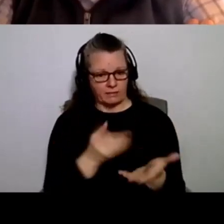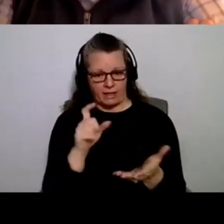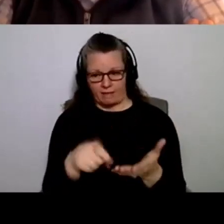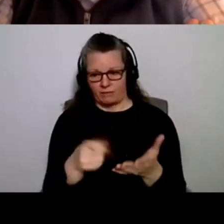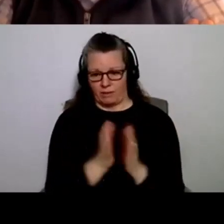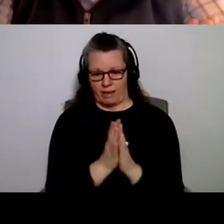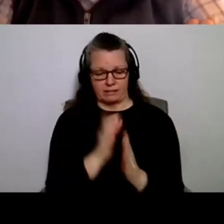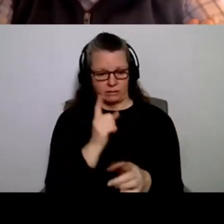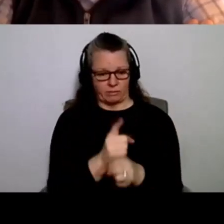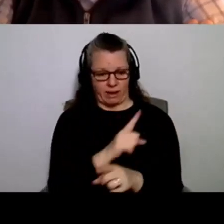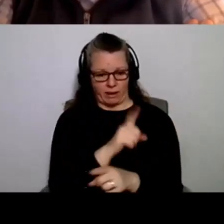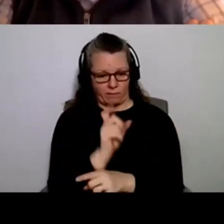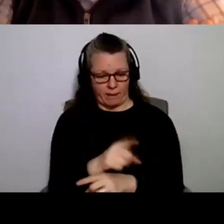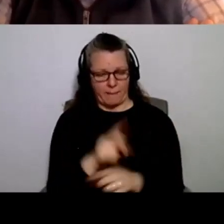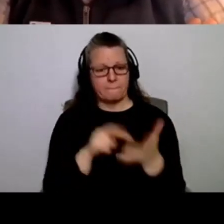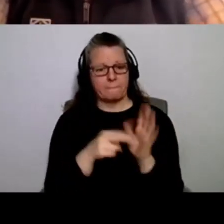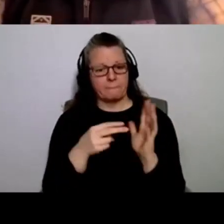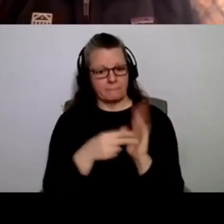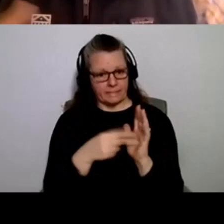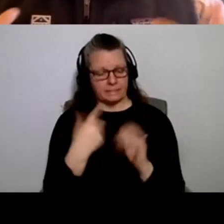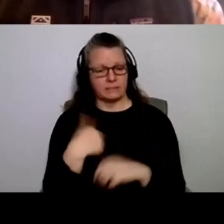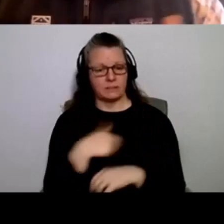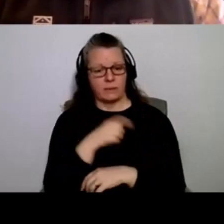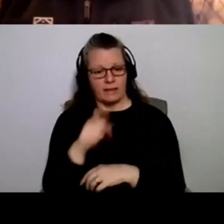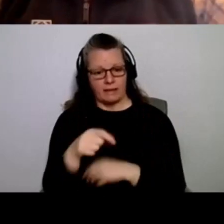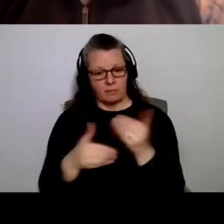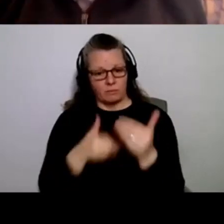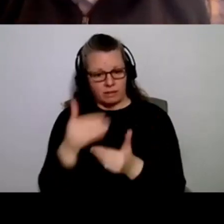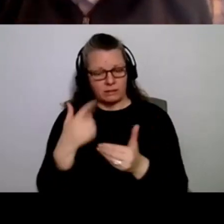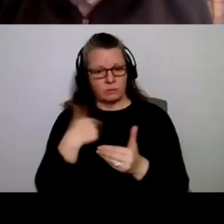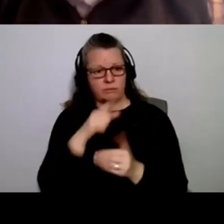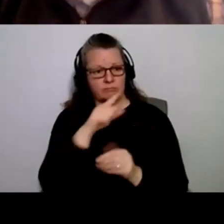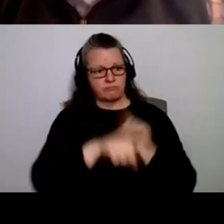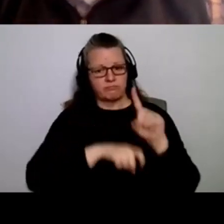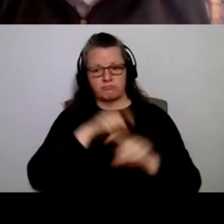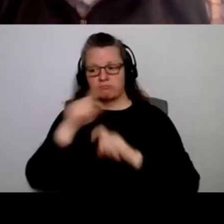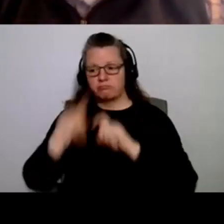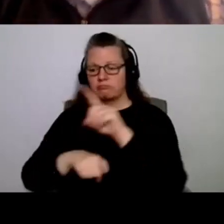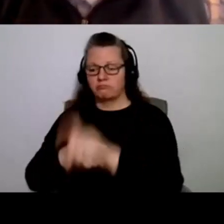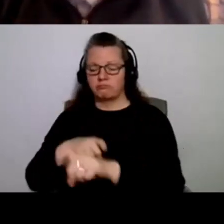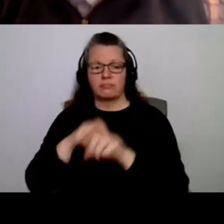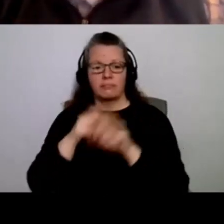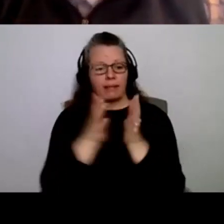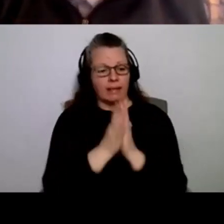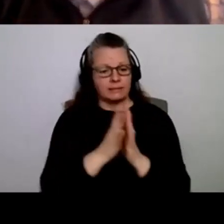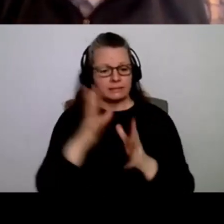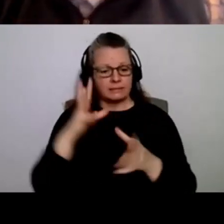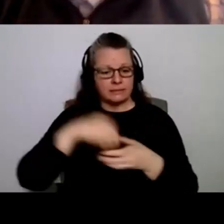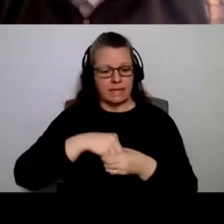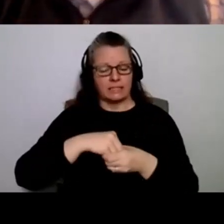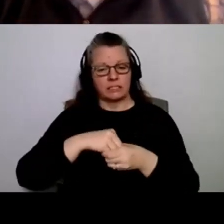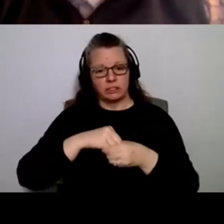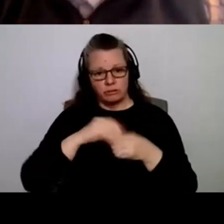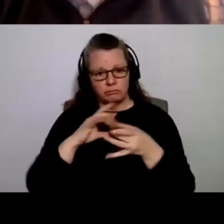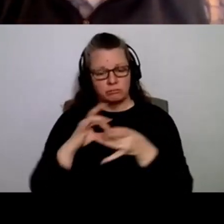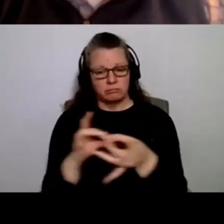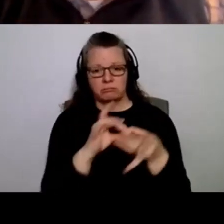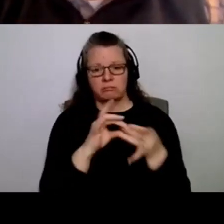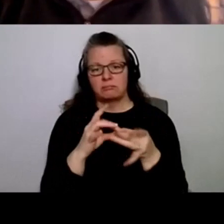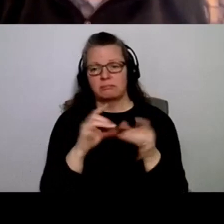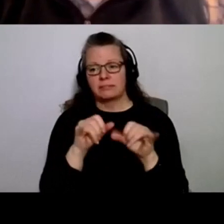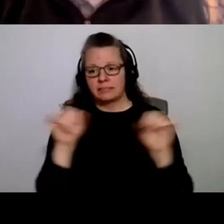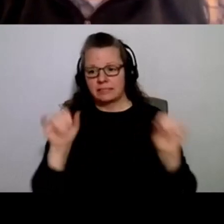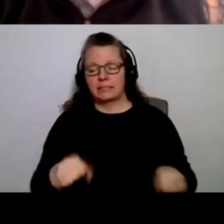have an ongoing process whereby we're polling, we're asking, we're engaging rural healthcare delivery systems around the state to make sure we understand